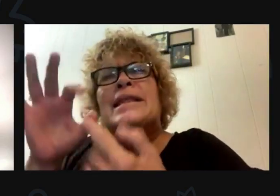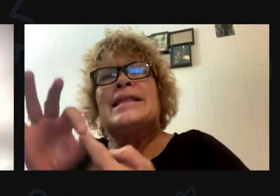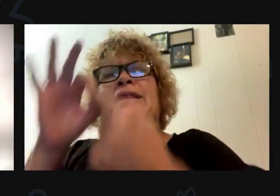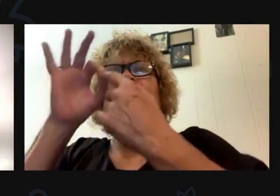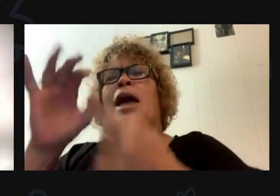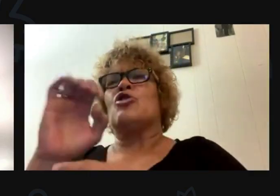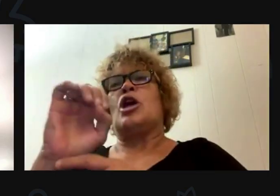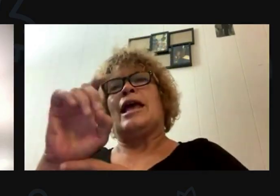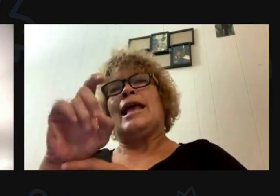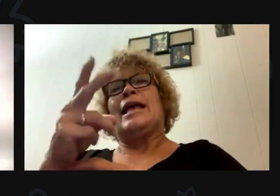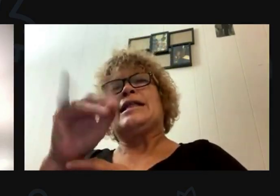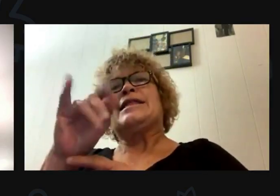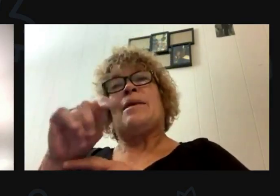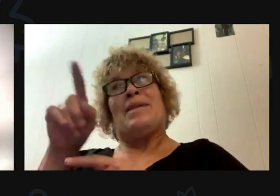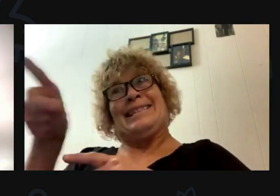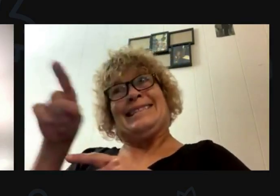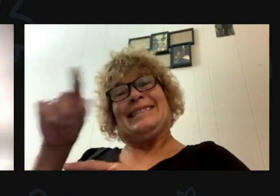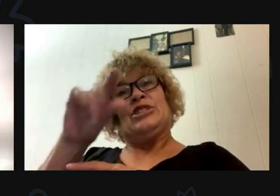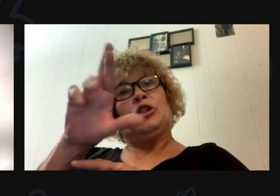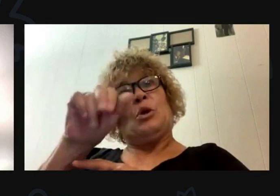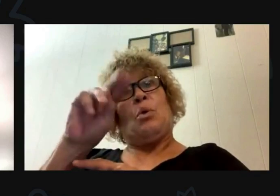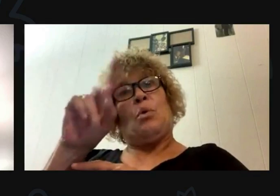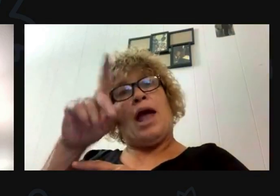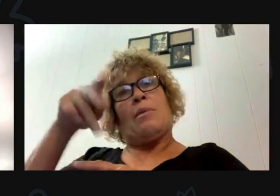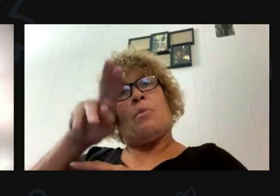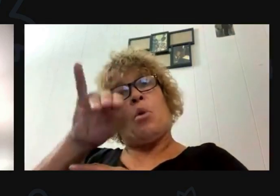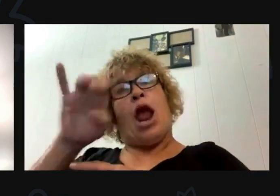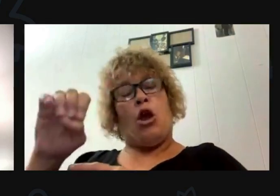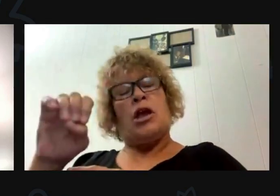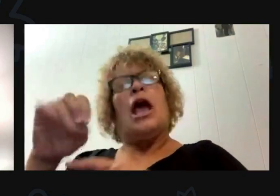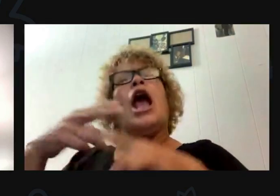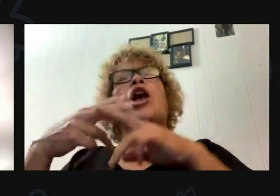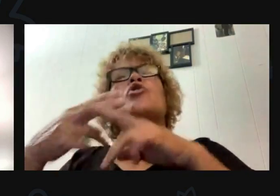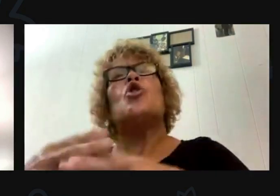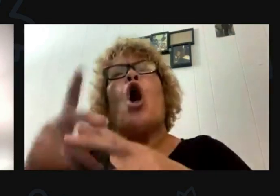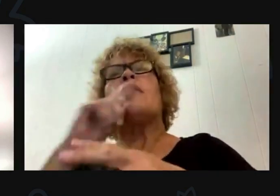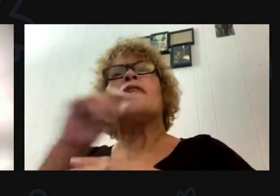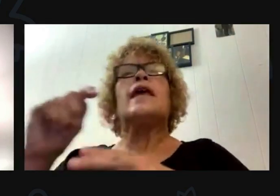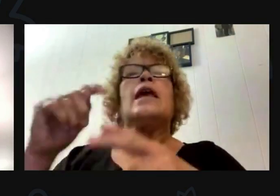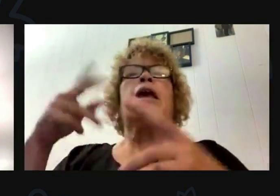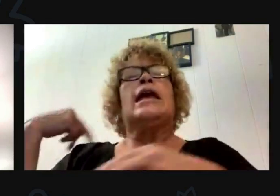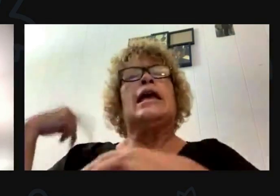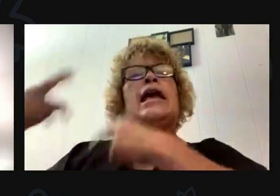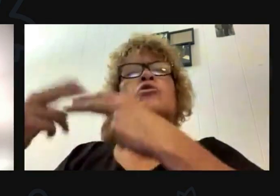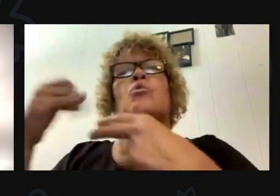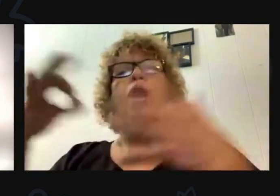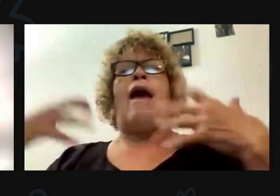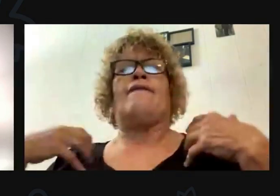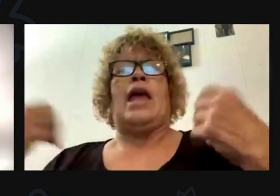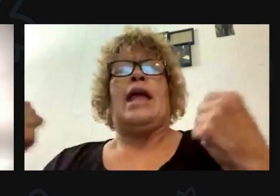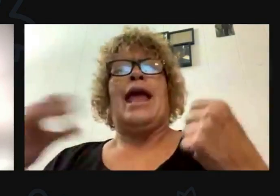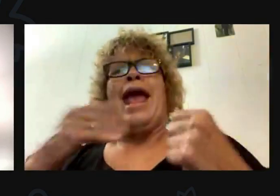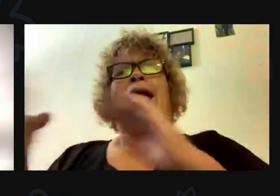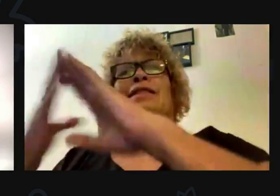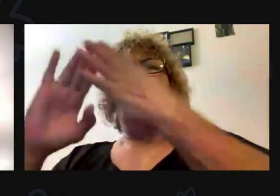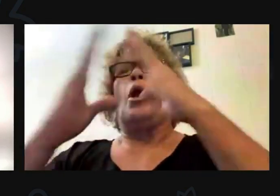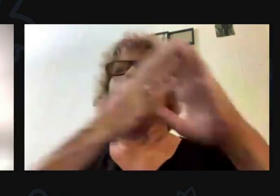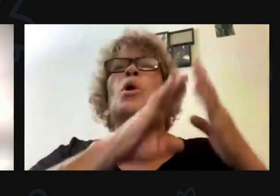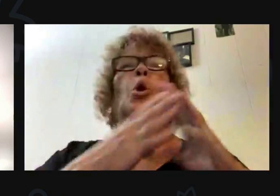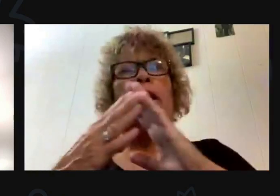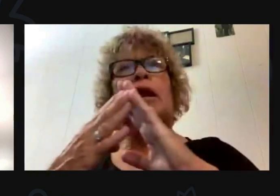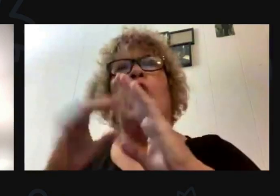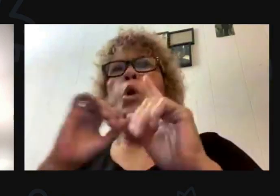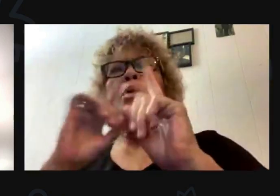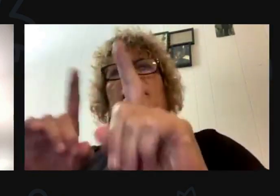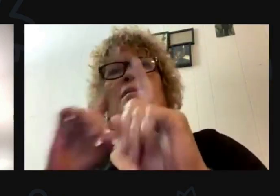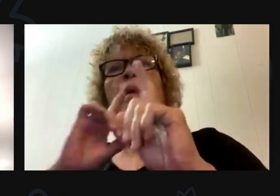Museum of the Grand Prairie, titled A History of Healing, Infectious Diseases and Community Responses to Defeat Them. Opening